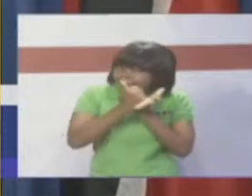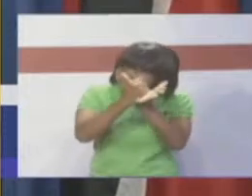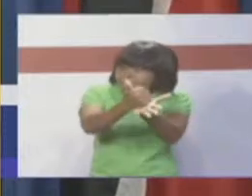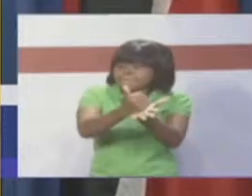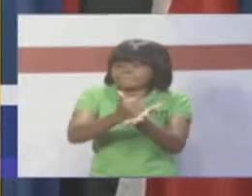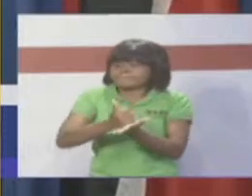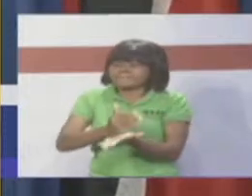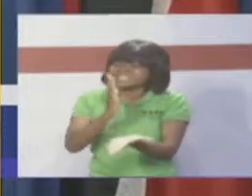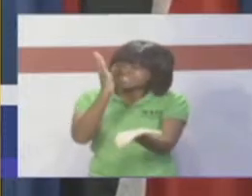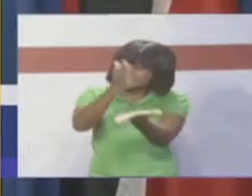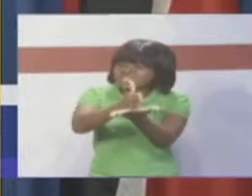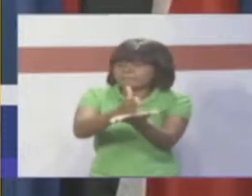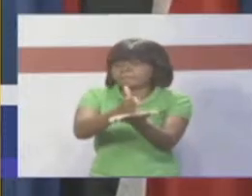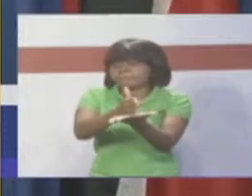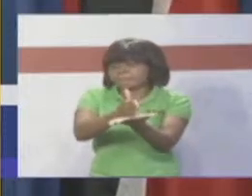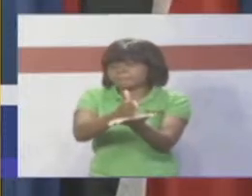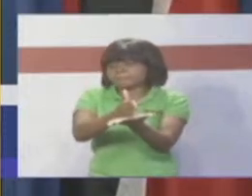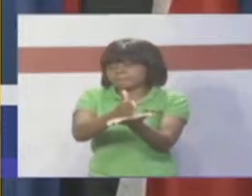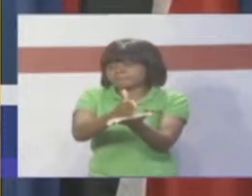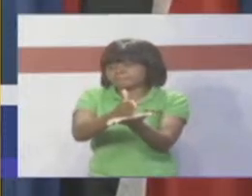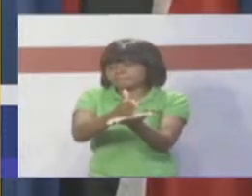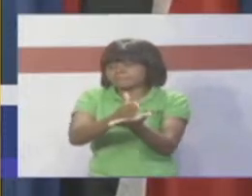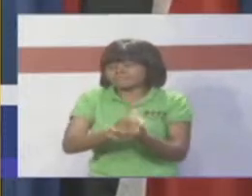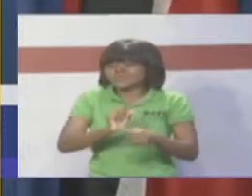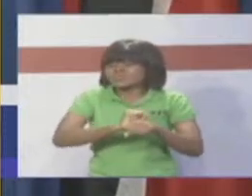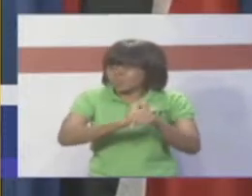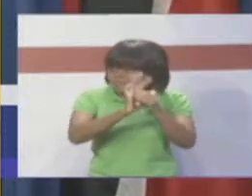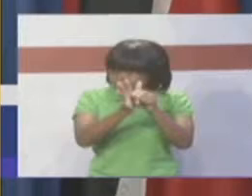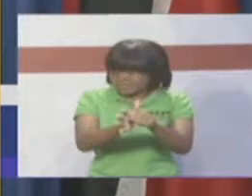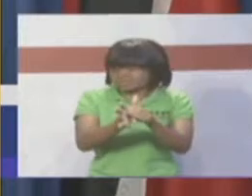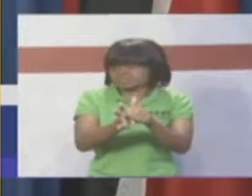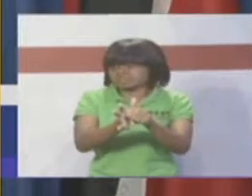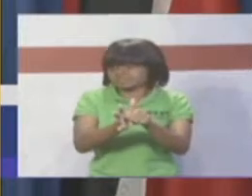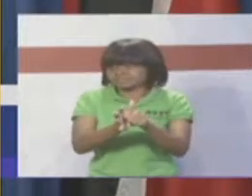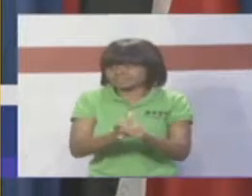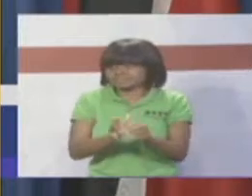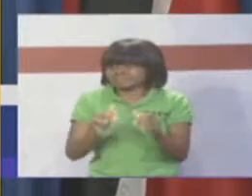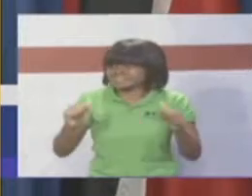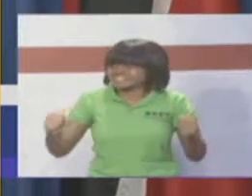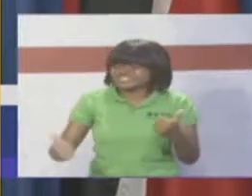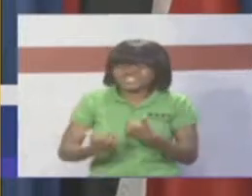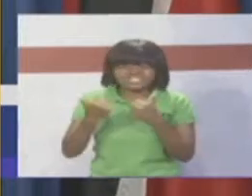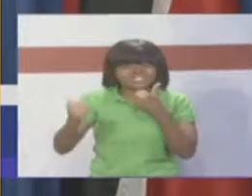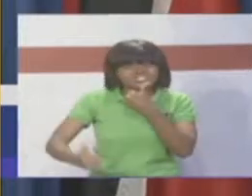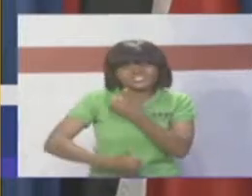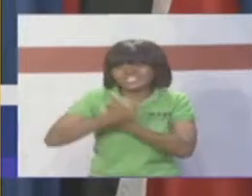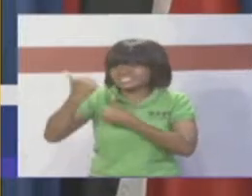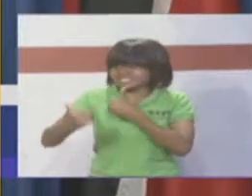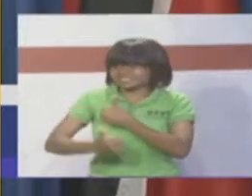is still the biggest challenge that we face. We cannot